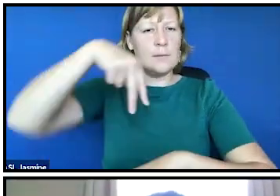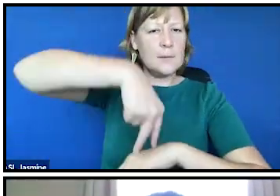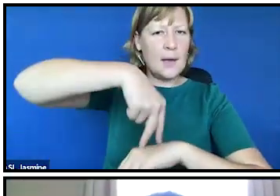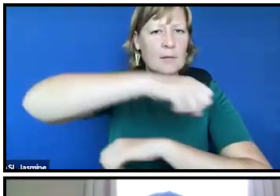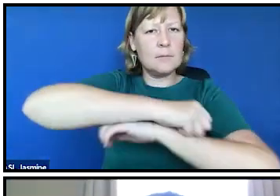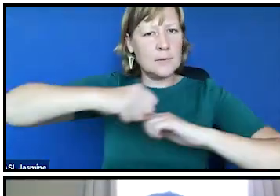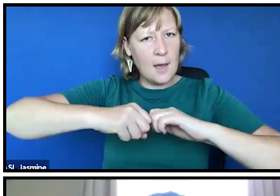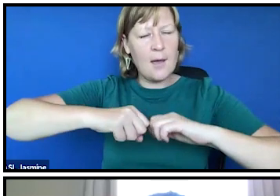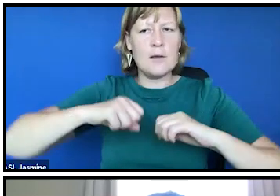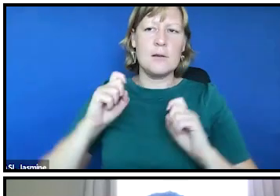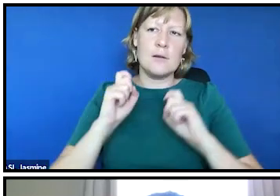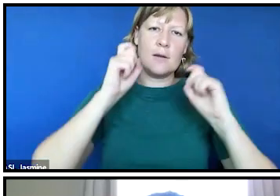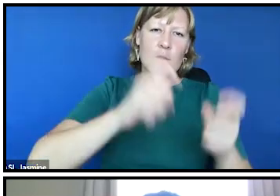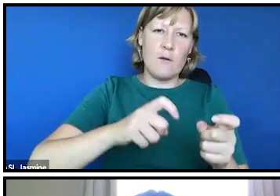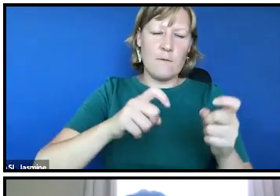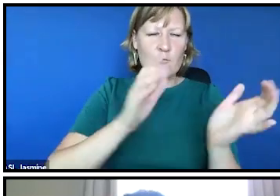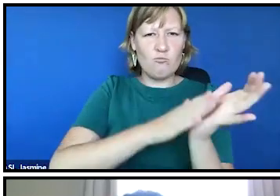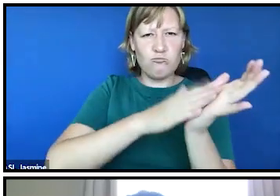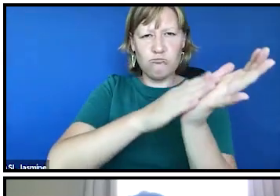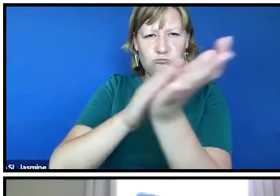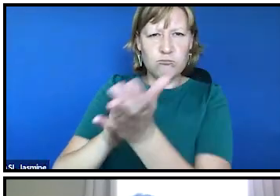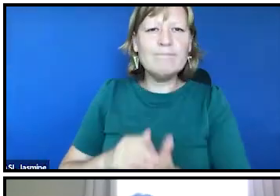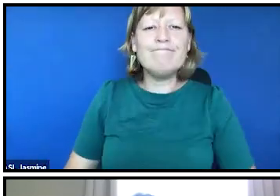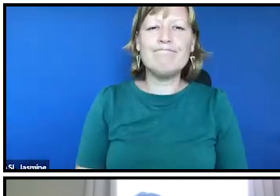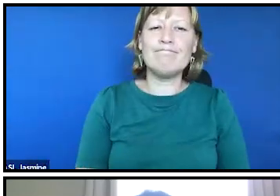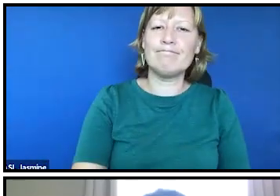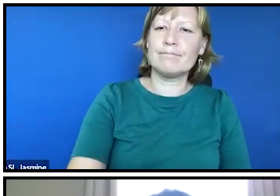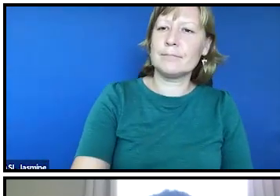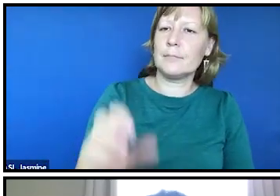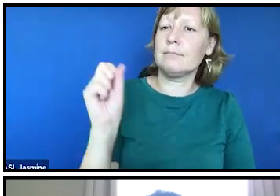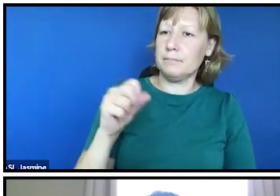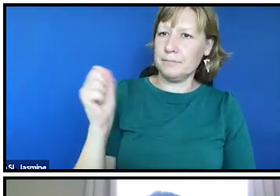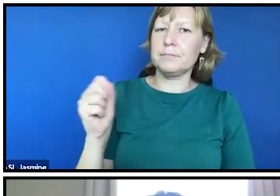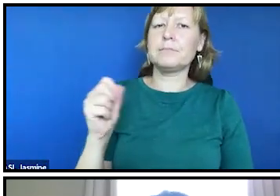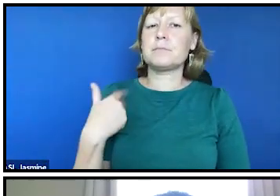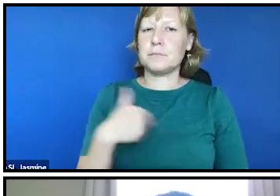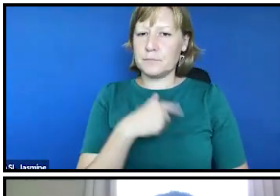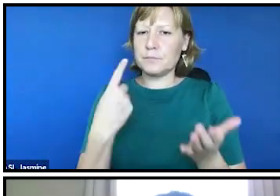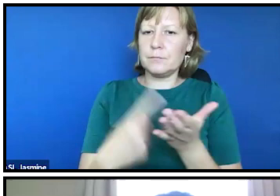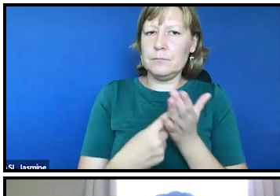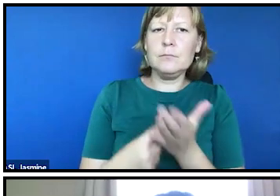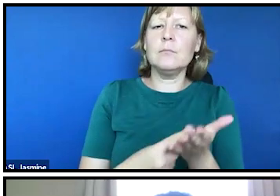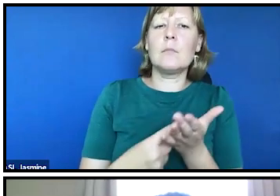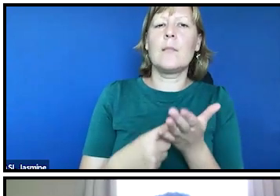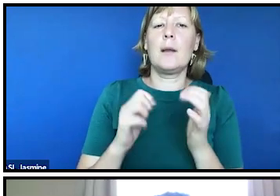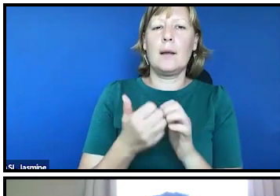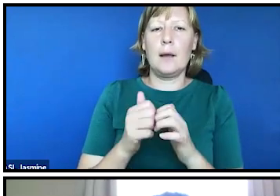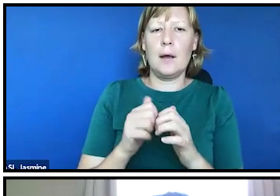I will talk to them and we can see about definitely about doing that, because we did want to make sure that we did